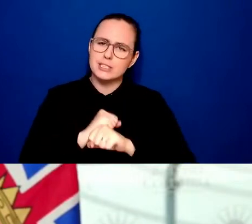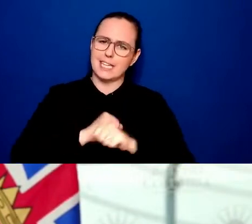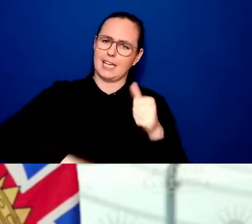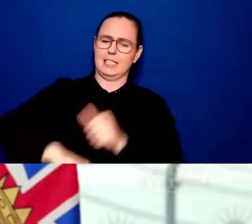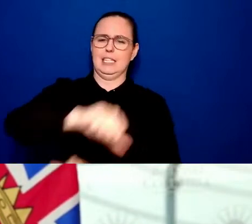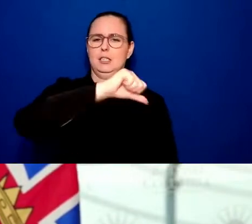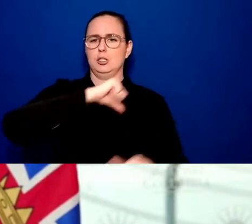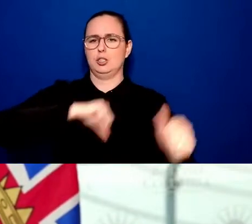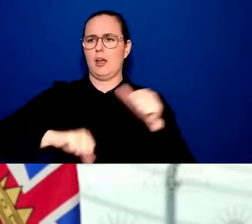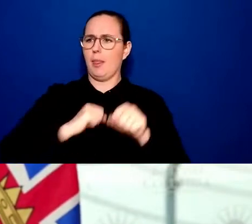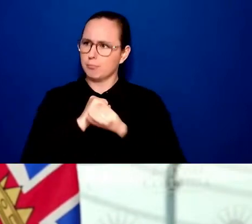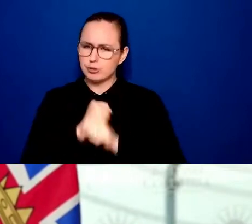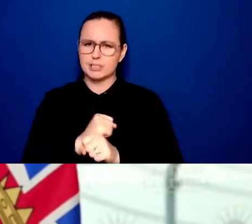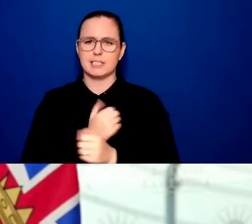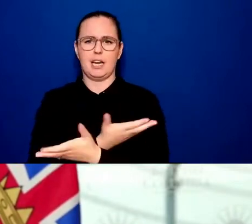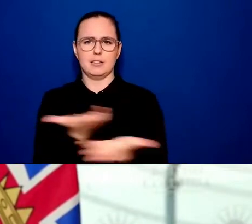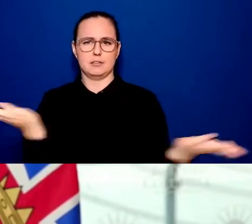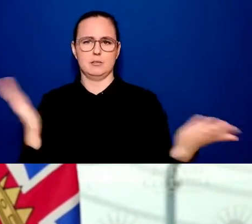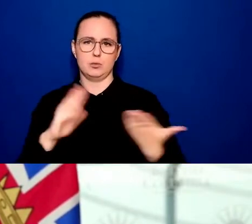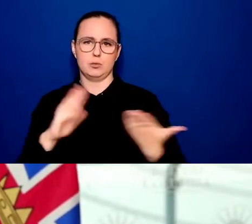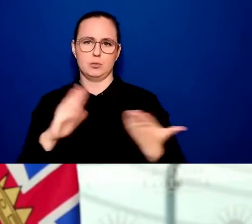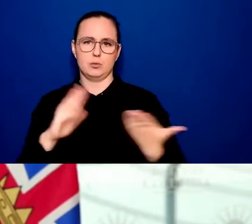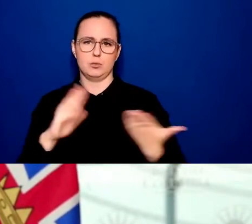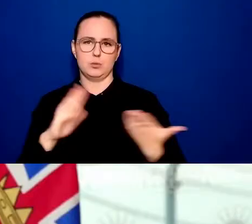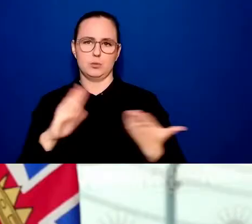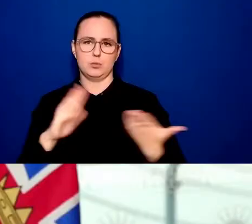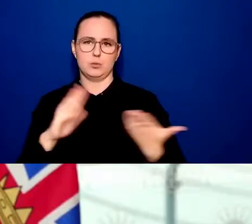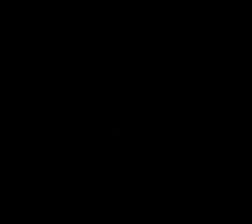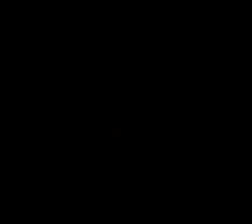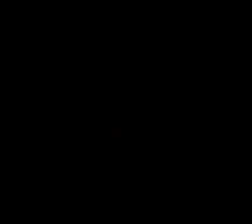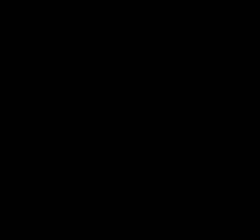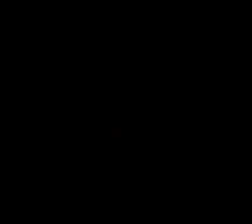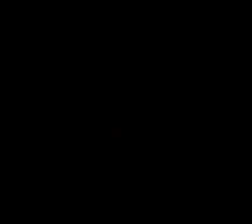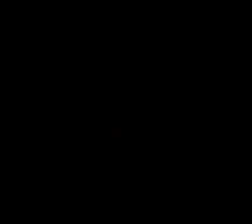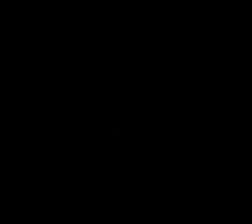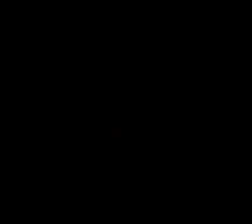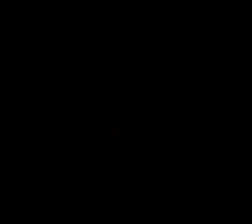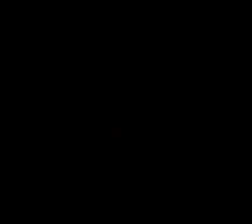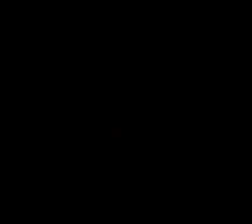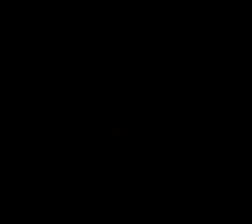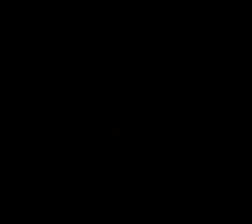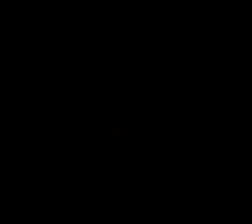seeing in the north is that it is affecting